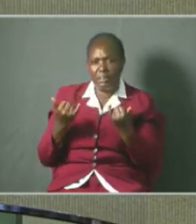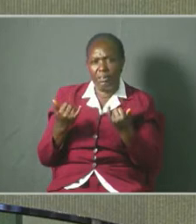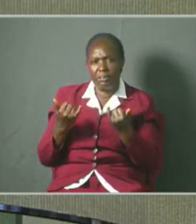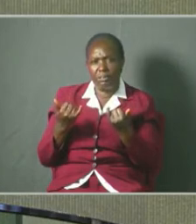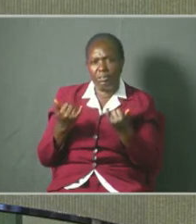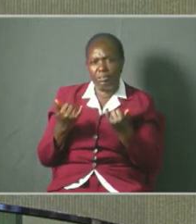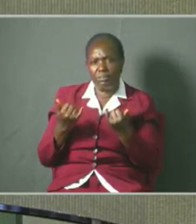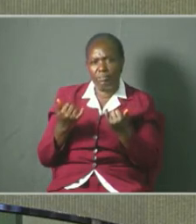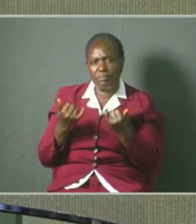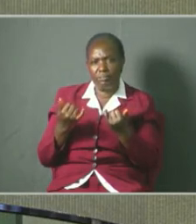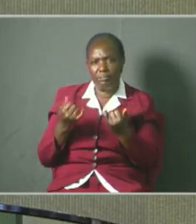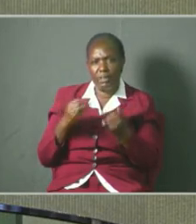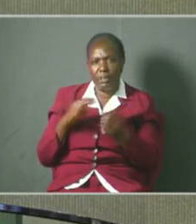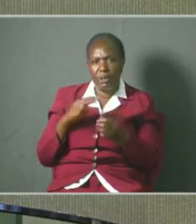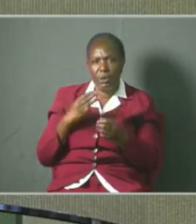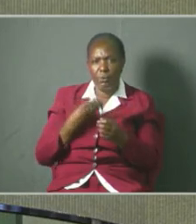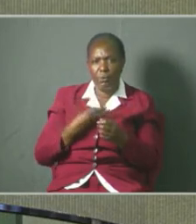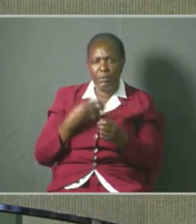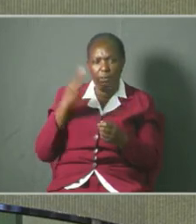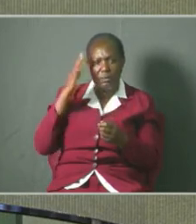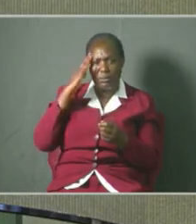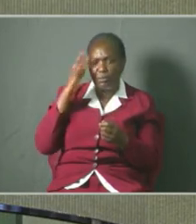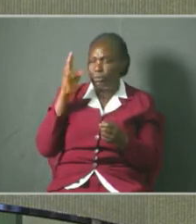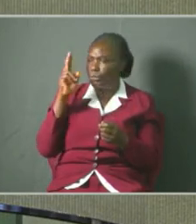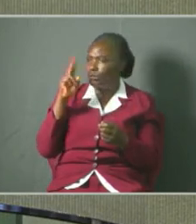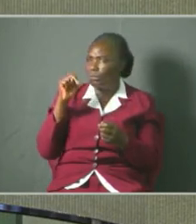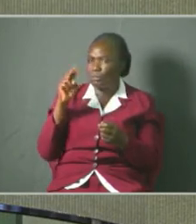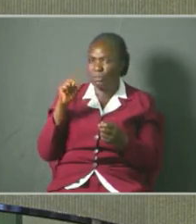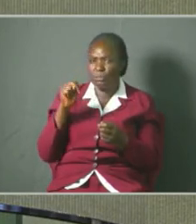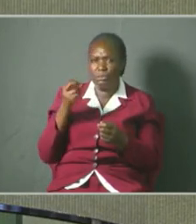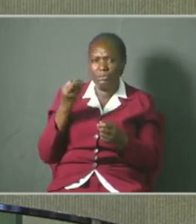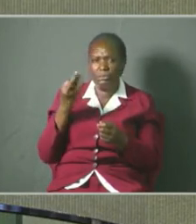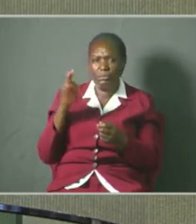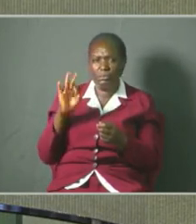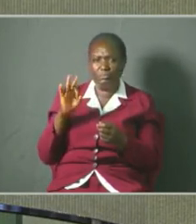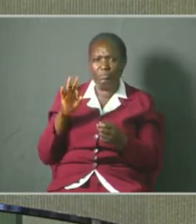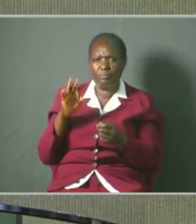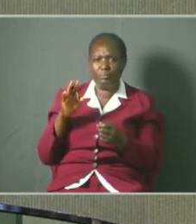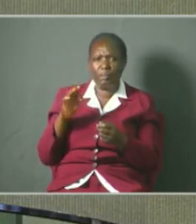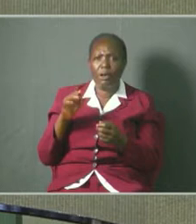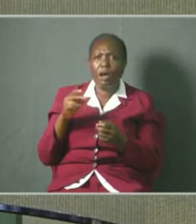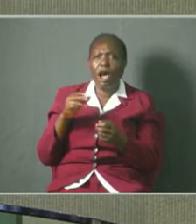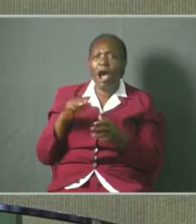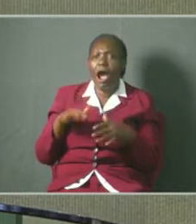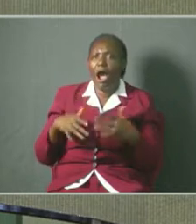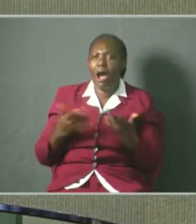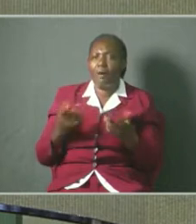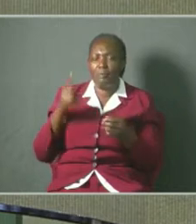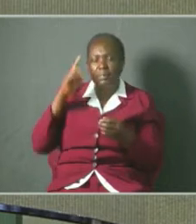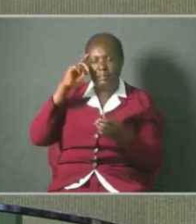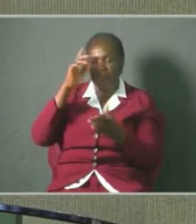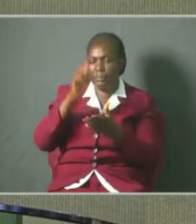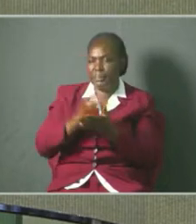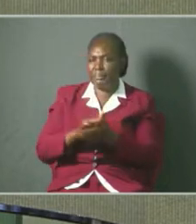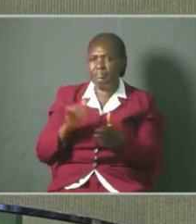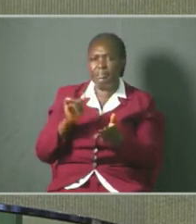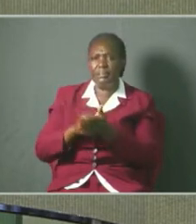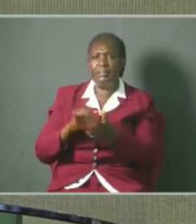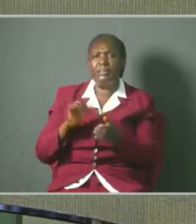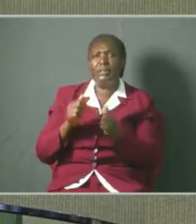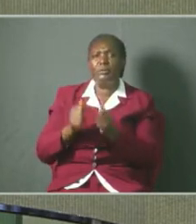not know of. How many believe that with God all things are possible, including in-church